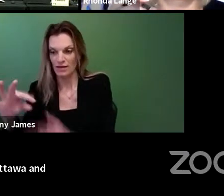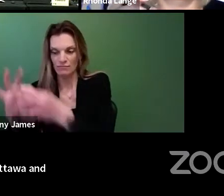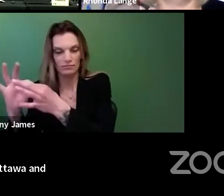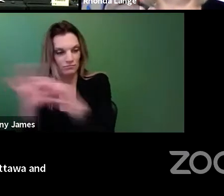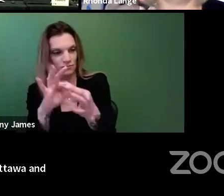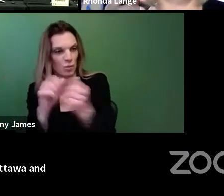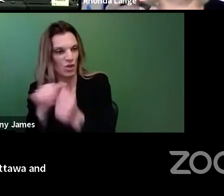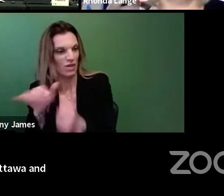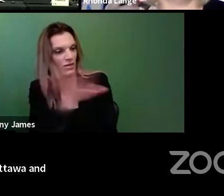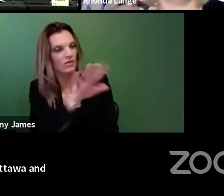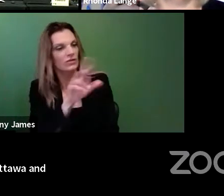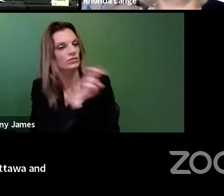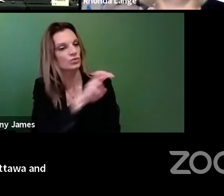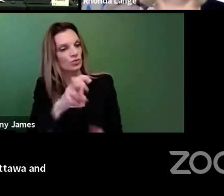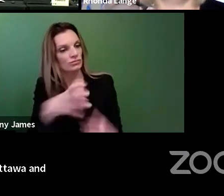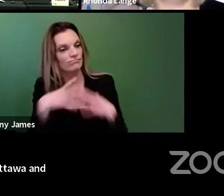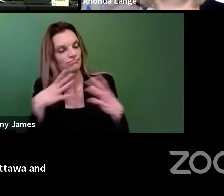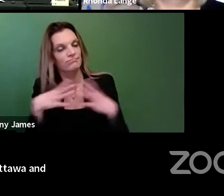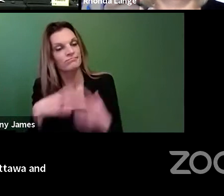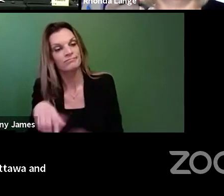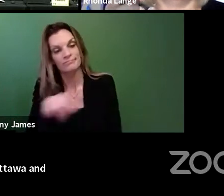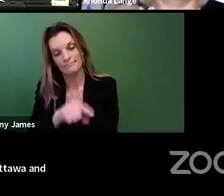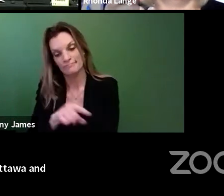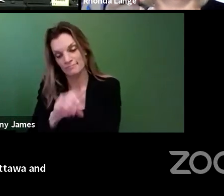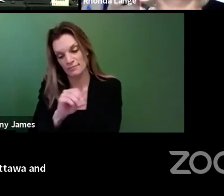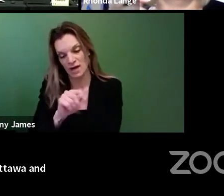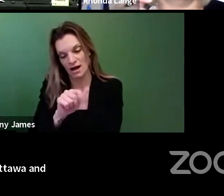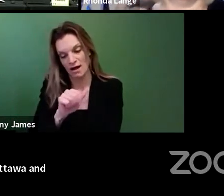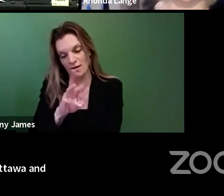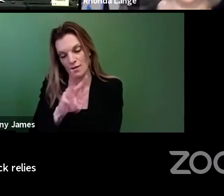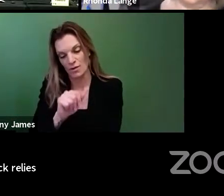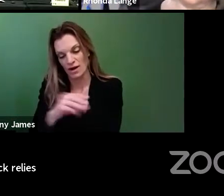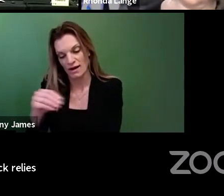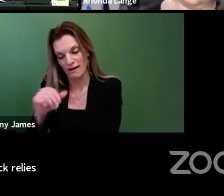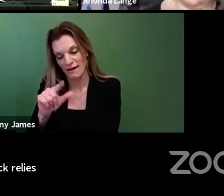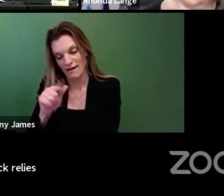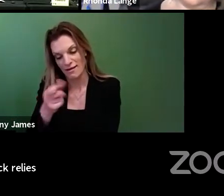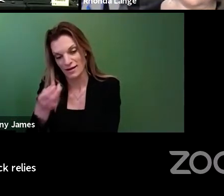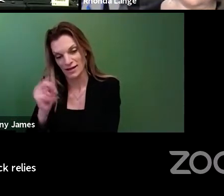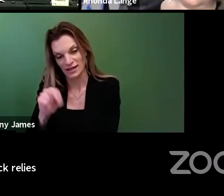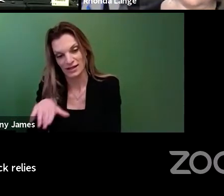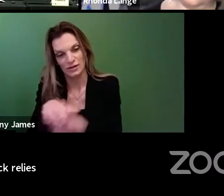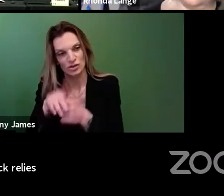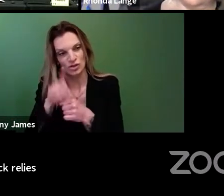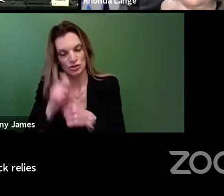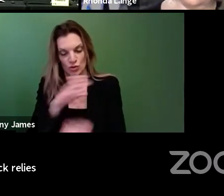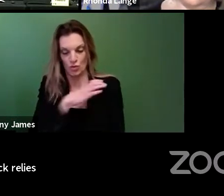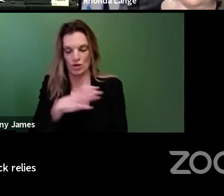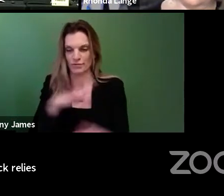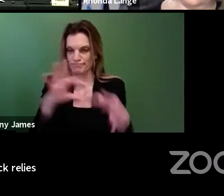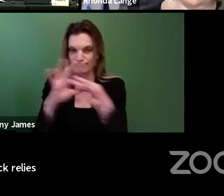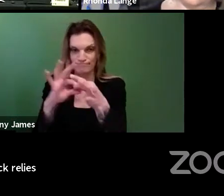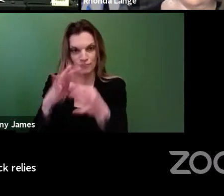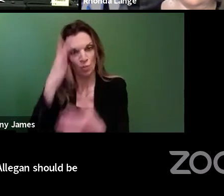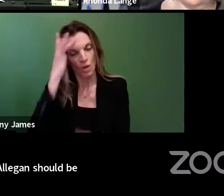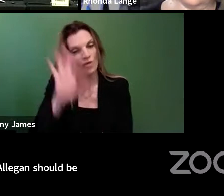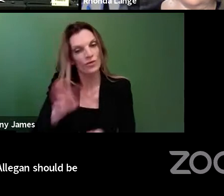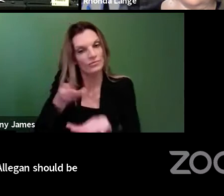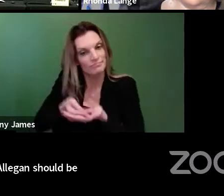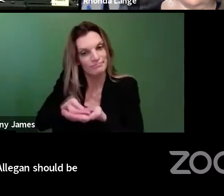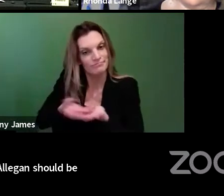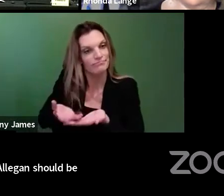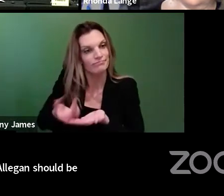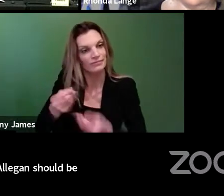tourists as well. Ottawa and Allegan County should be placed together on the congressional level because of their economic and